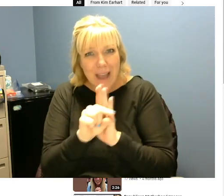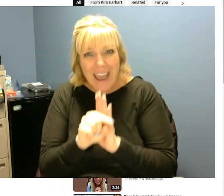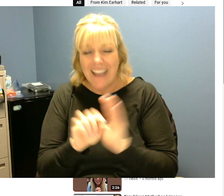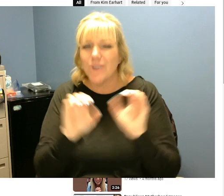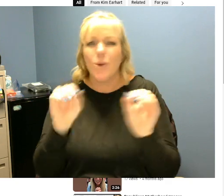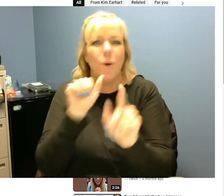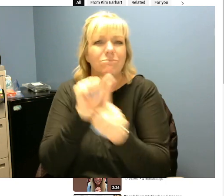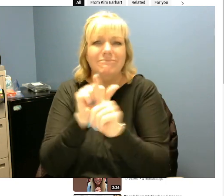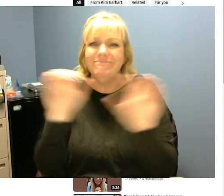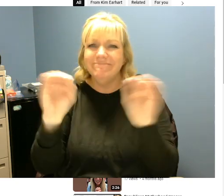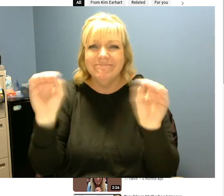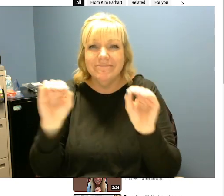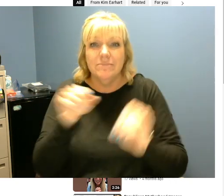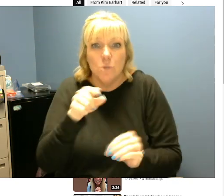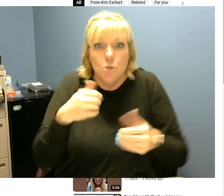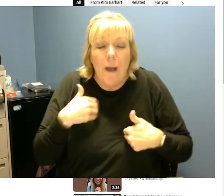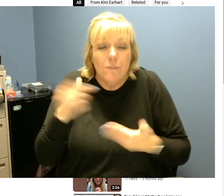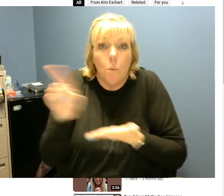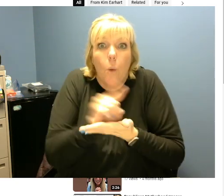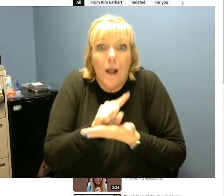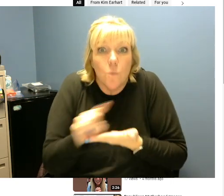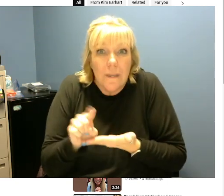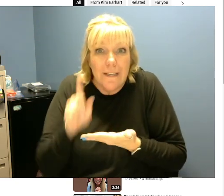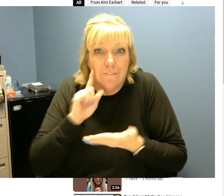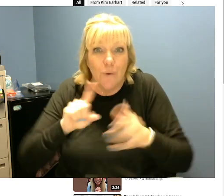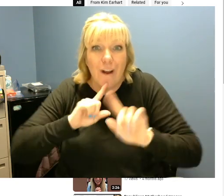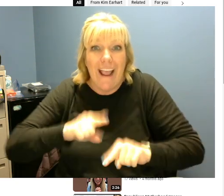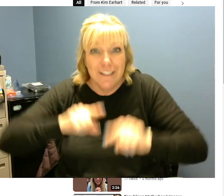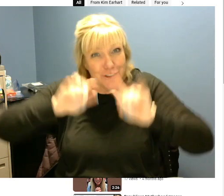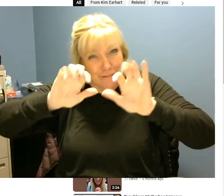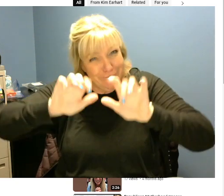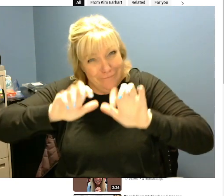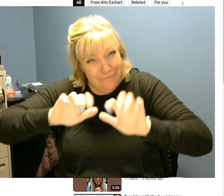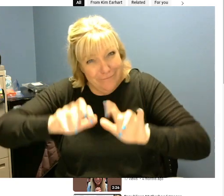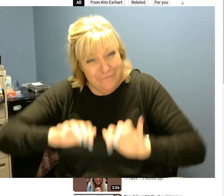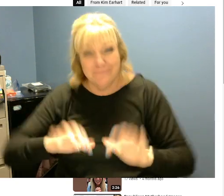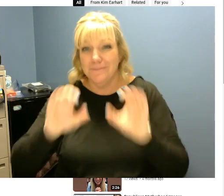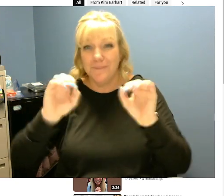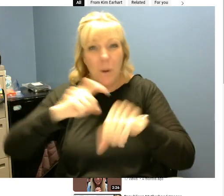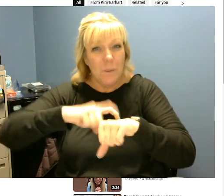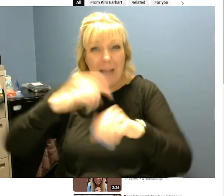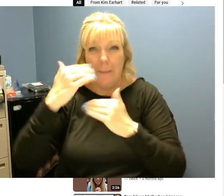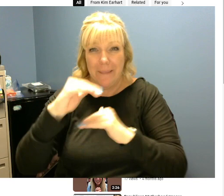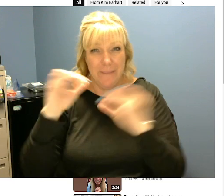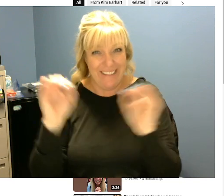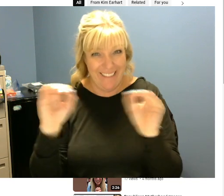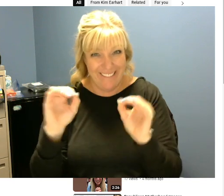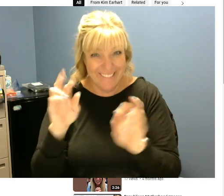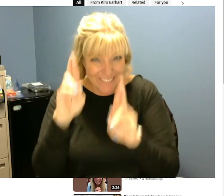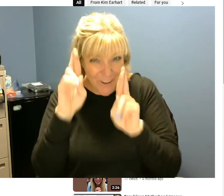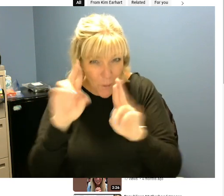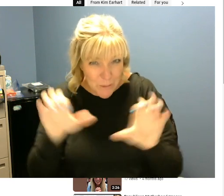week. That's why it's not timed. So with that, I hope you do well,